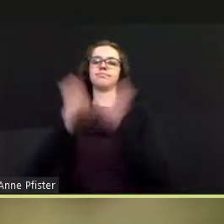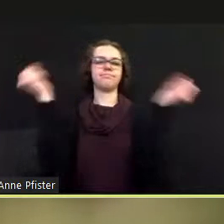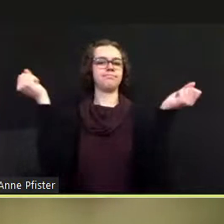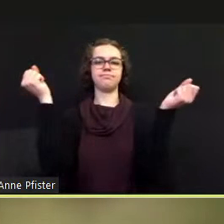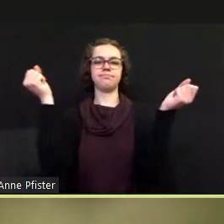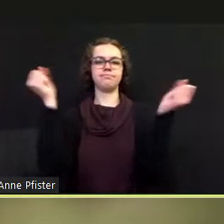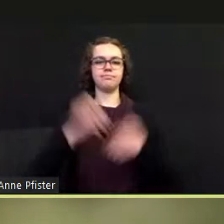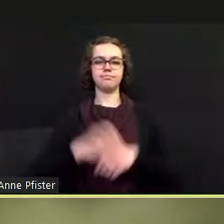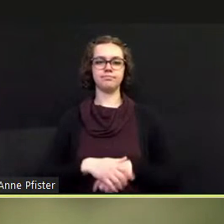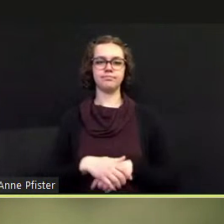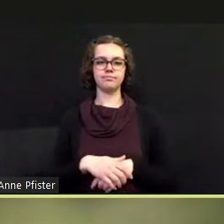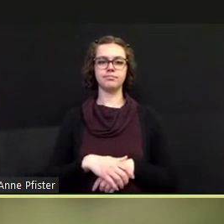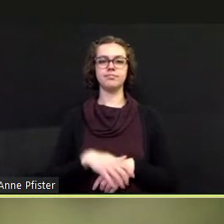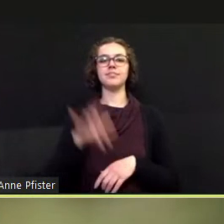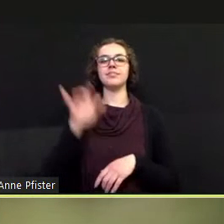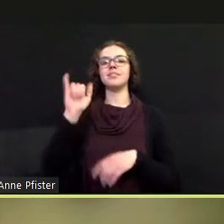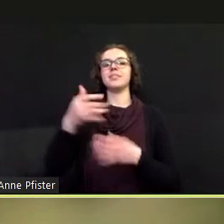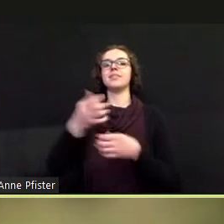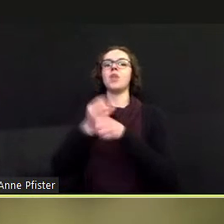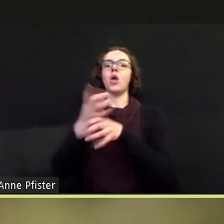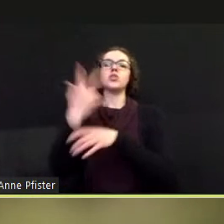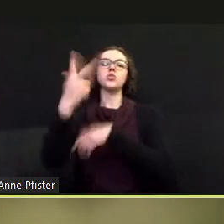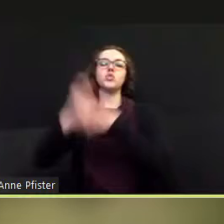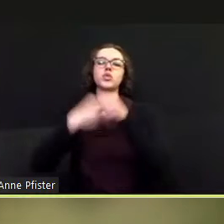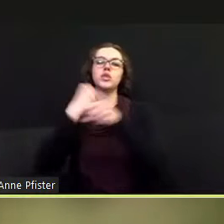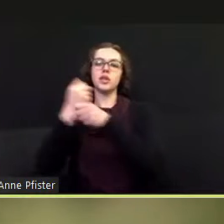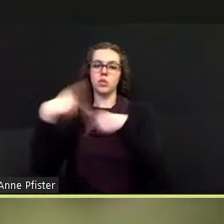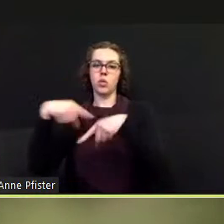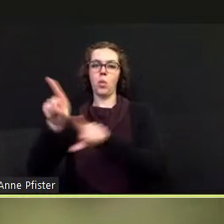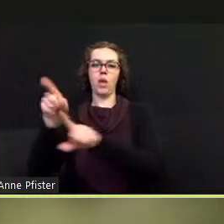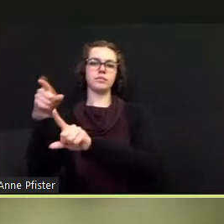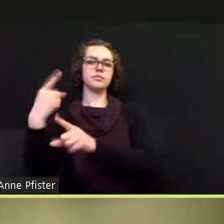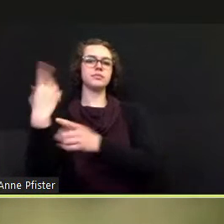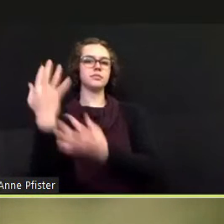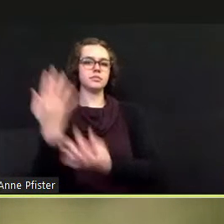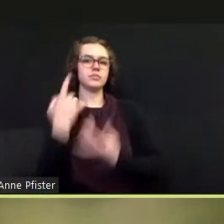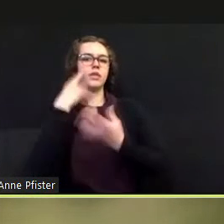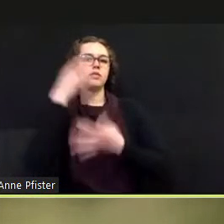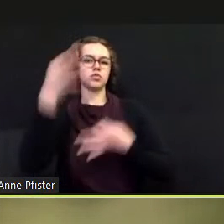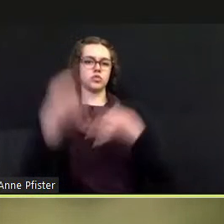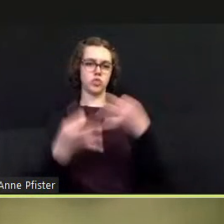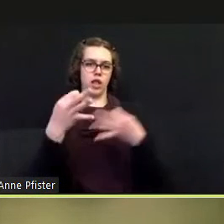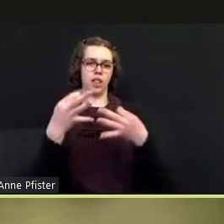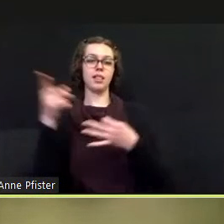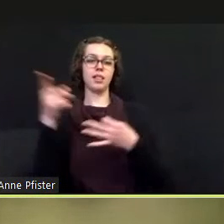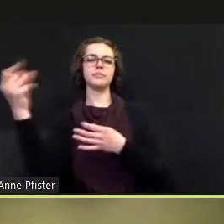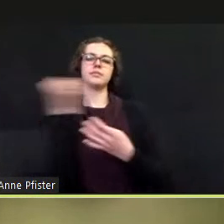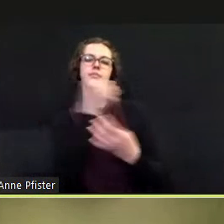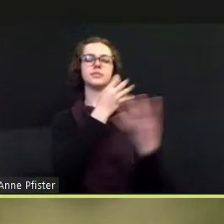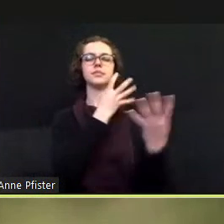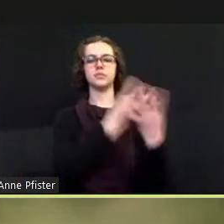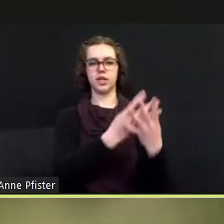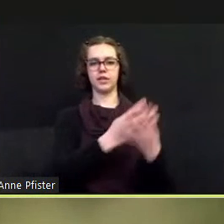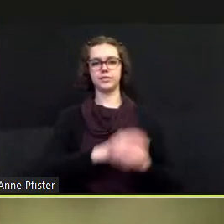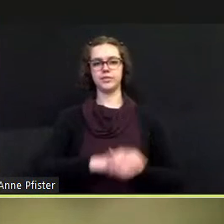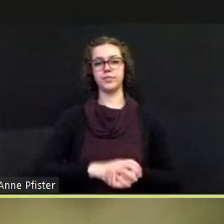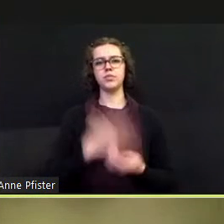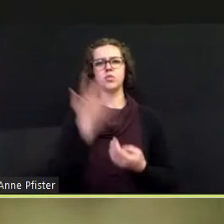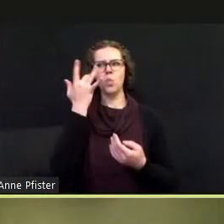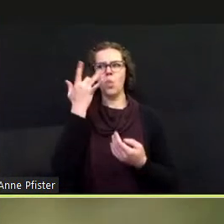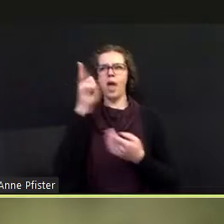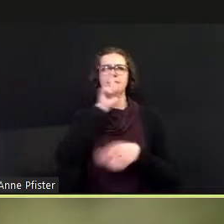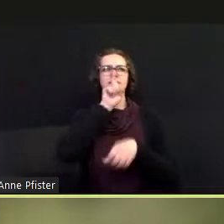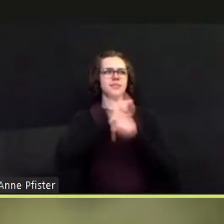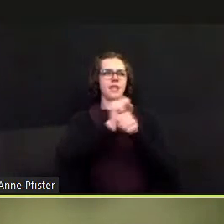Now, to the layperson, it's not exactly clear why literal language would be used in this case, but throughout the